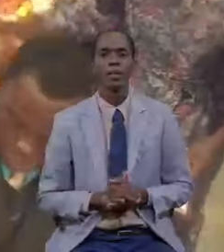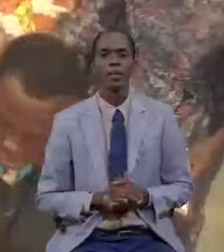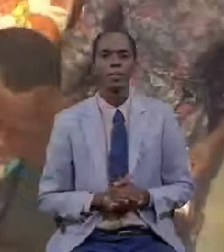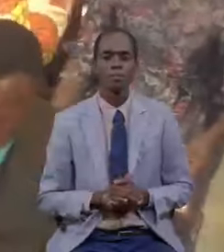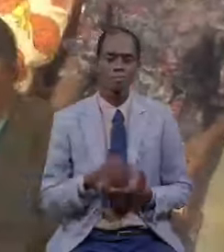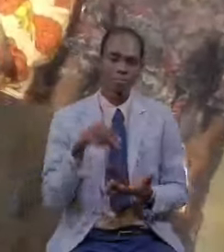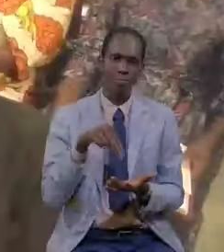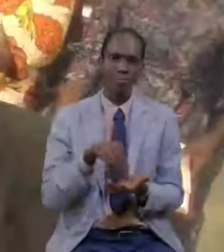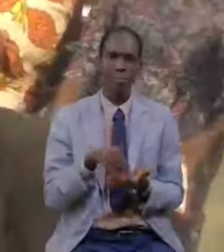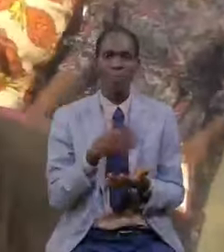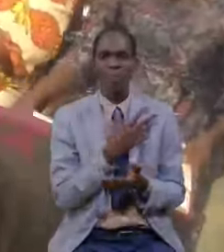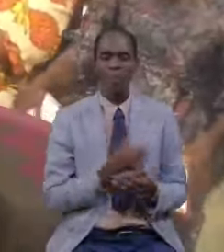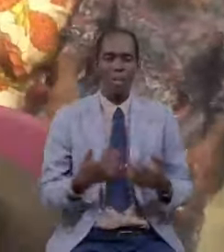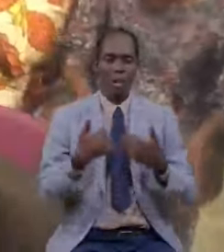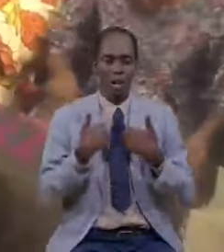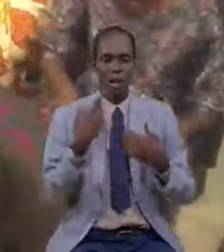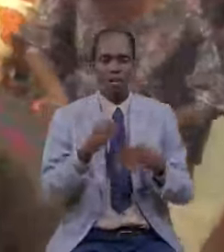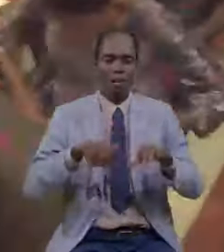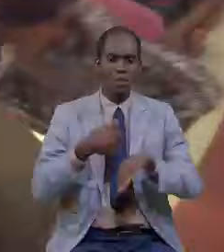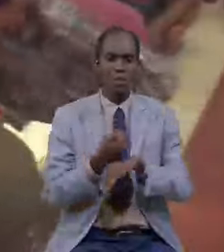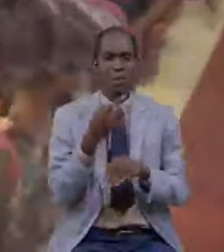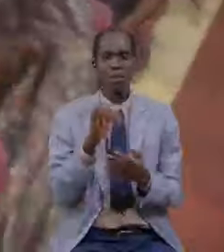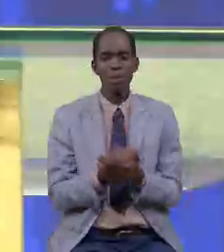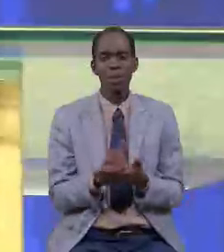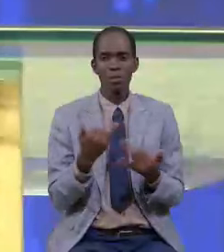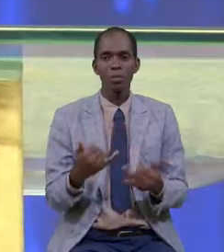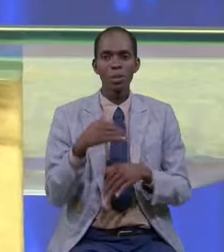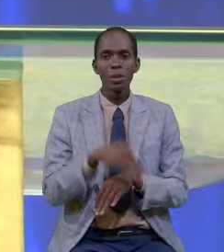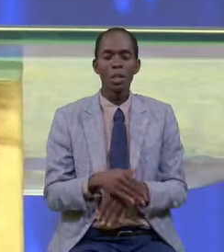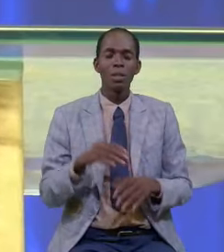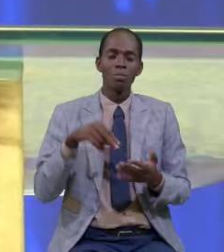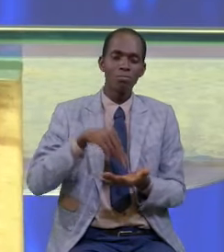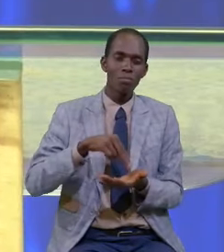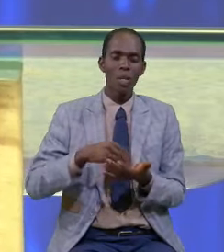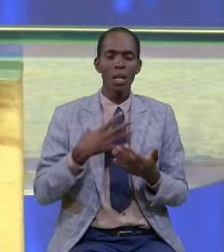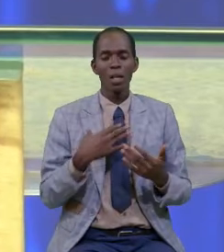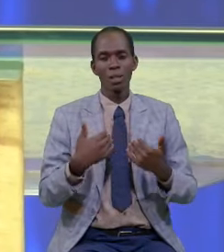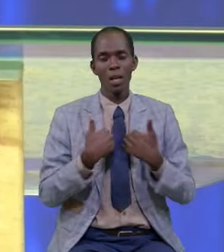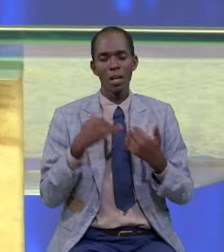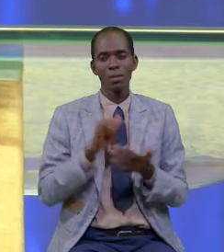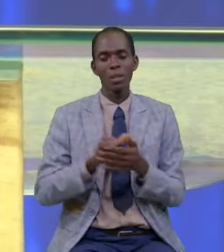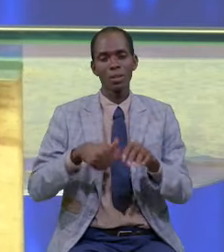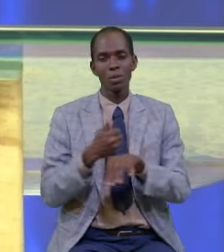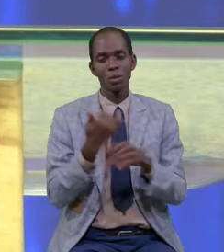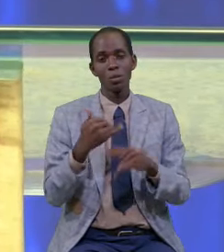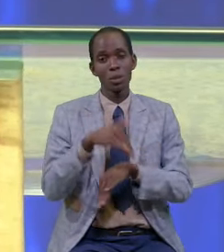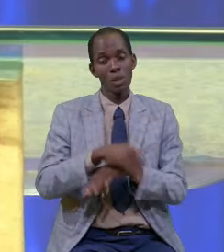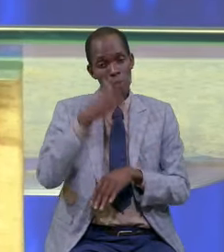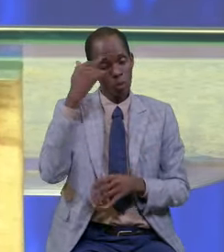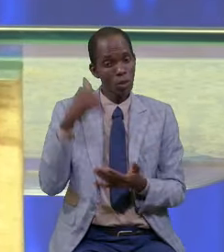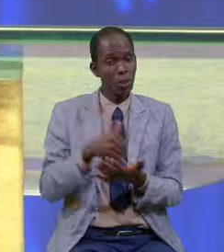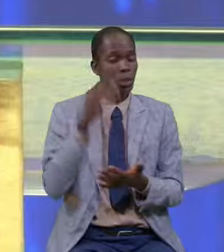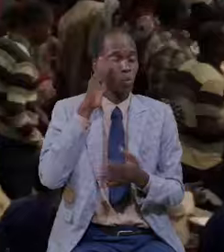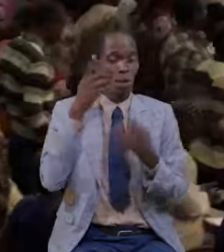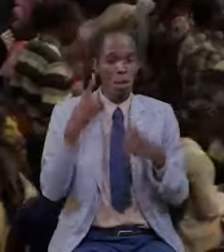Rise up and have a confirmation tonight. Rise up and have a confirmation tonight. Because it will happen. It will happen. It shall come